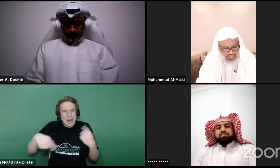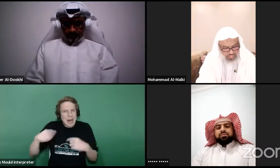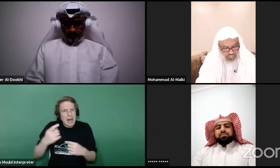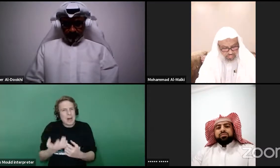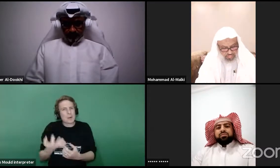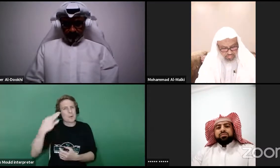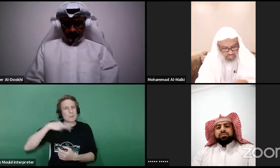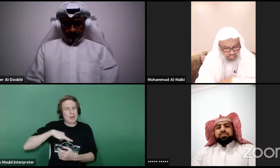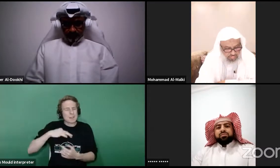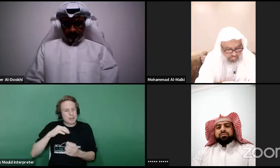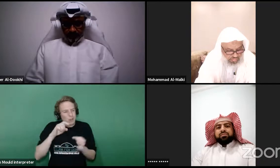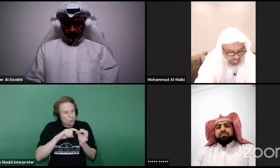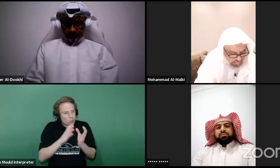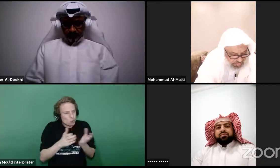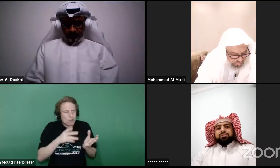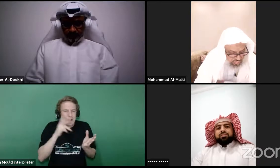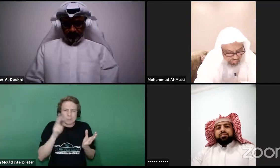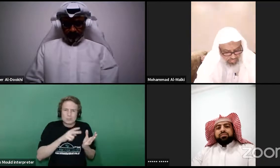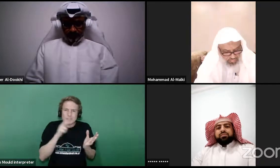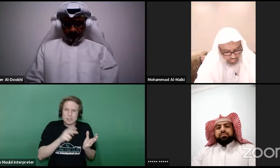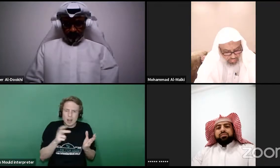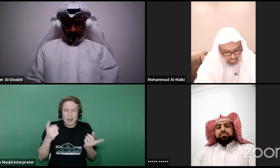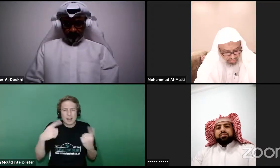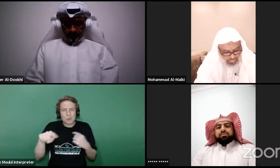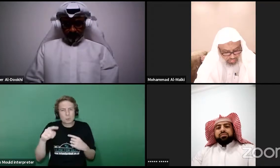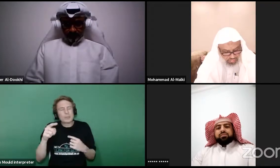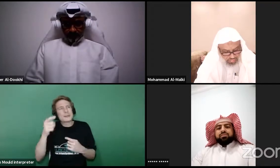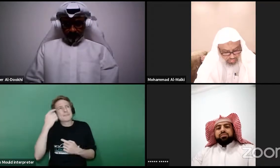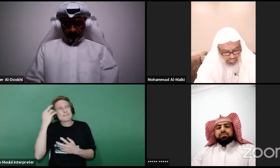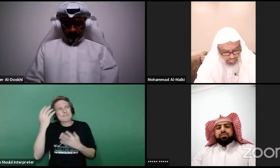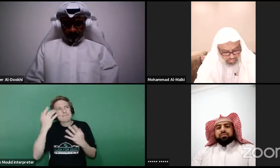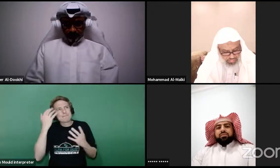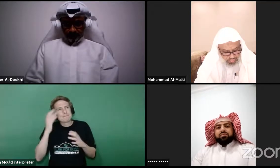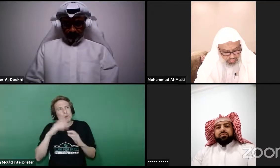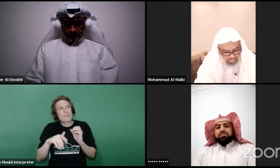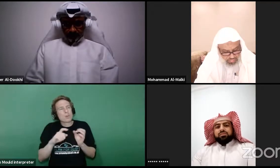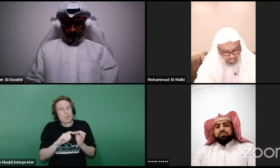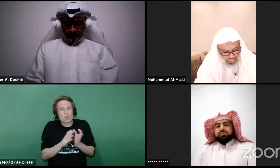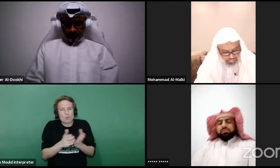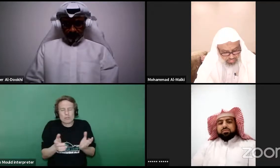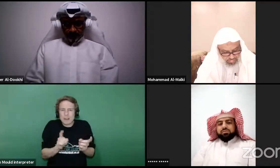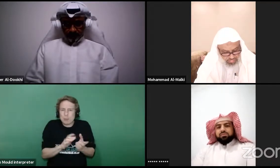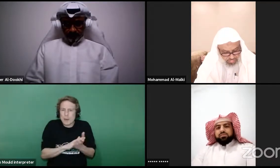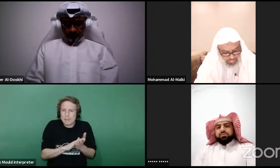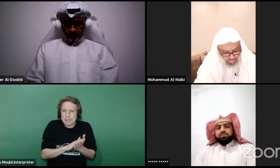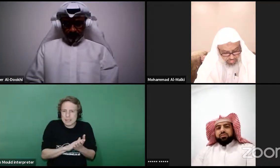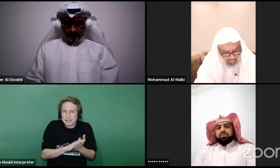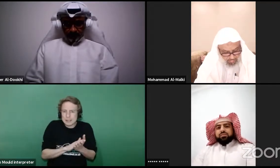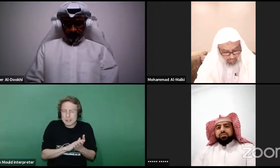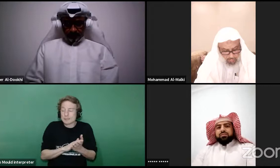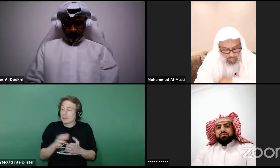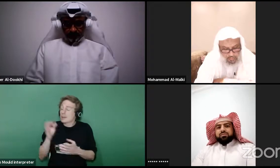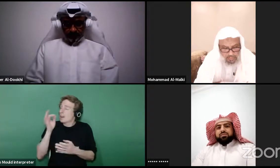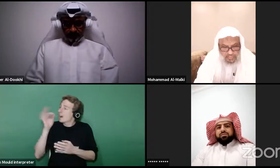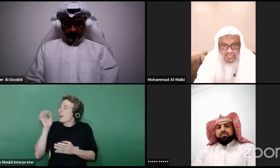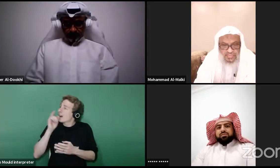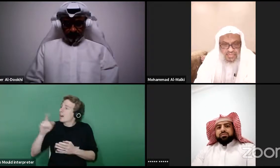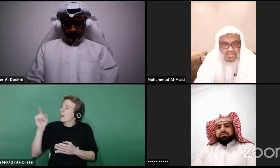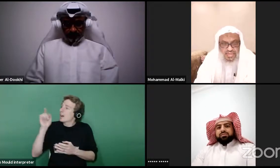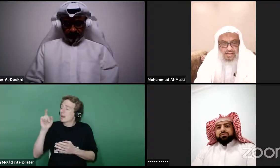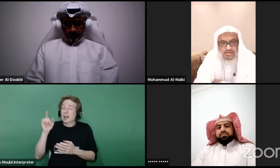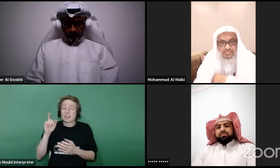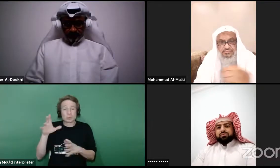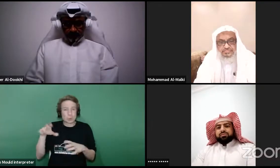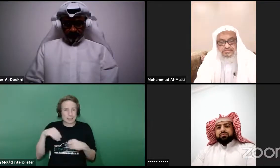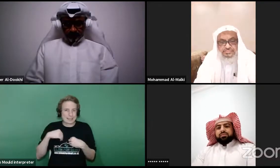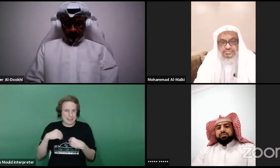its recitation, and to ponder over its meanings. And I ask him to accept from us our recitation. And now we